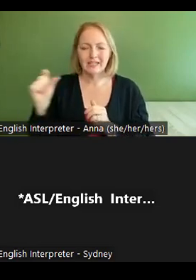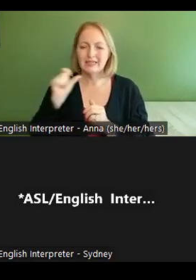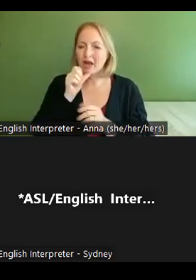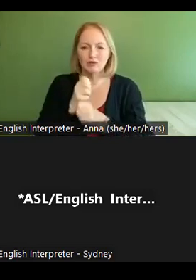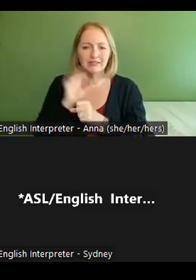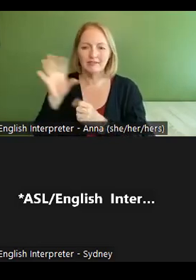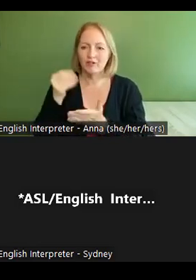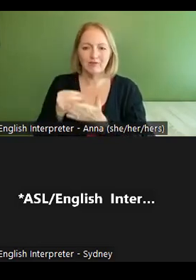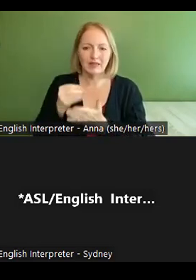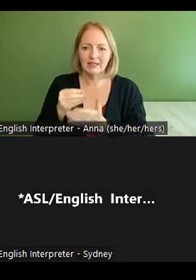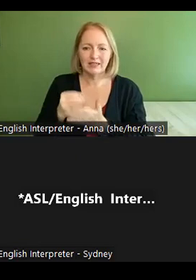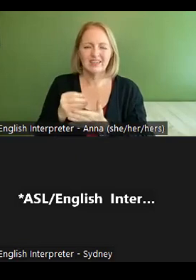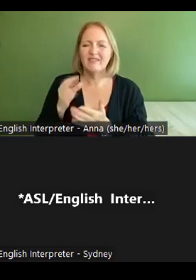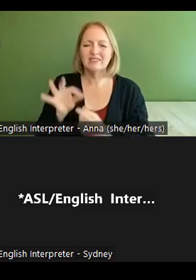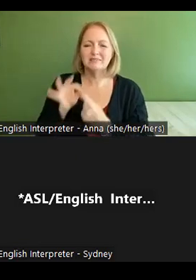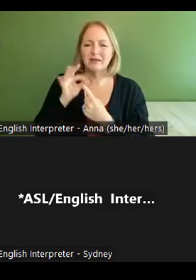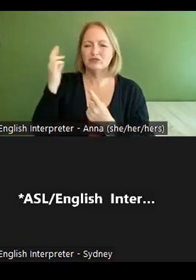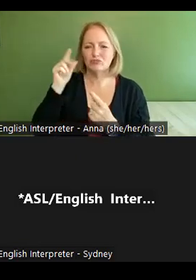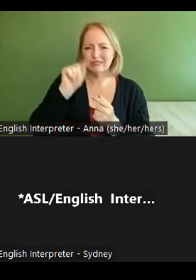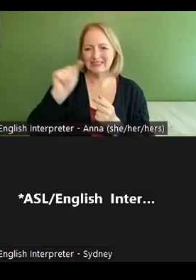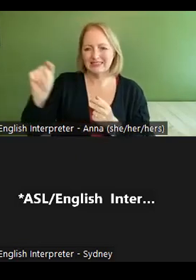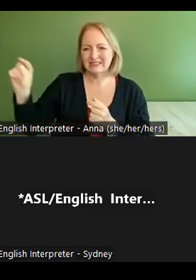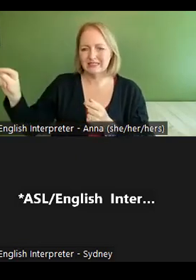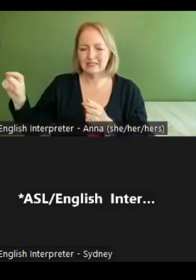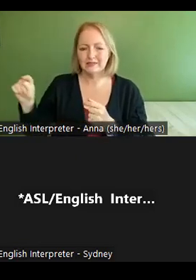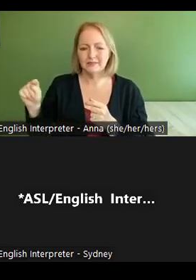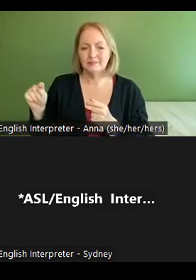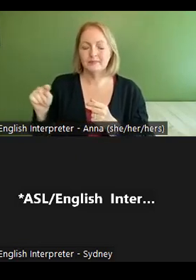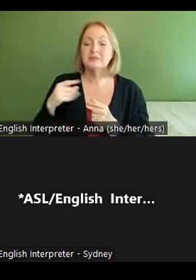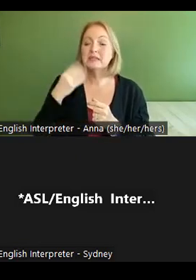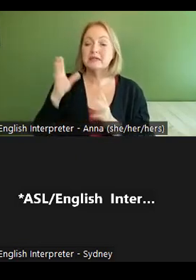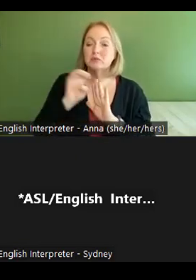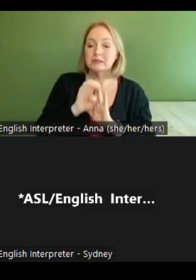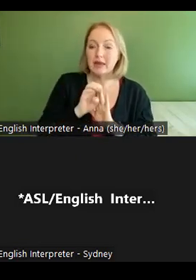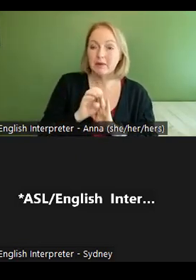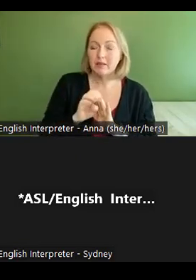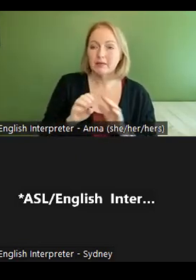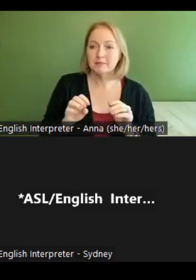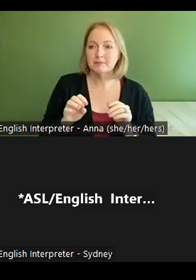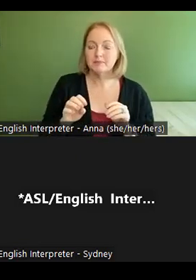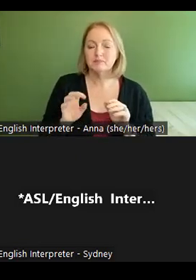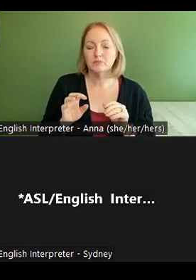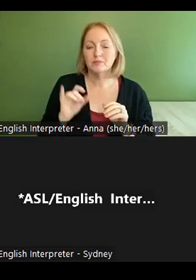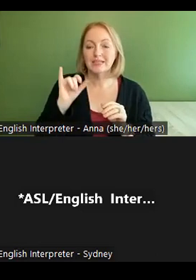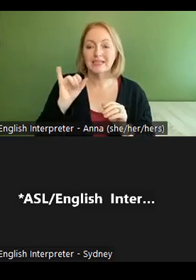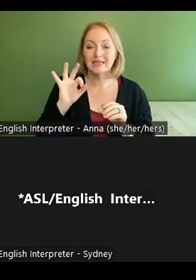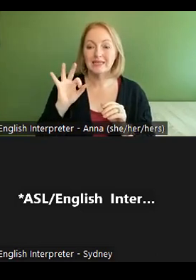their funding for one reason or another. Here's an example of that. For instance, if a